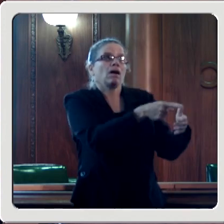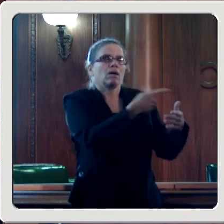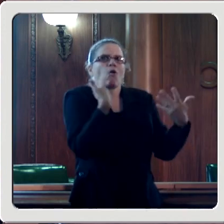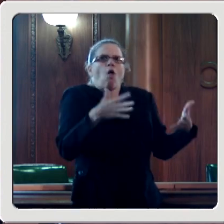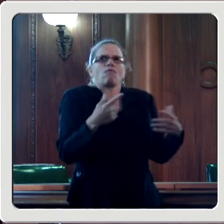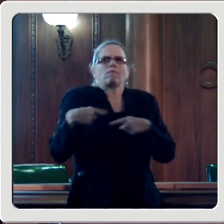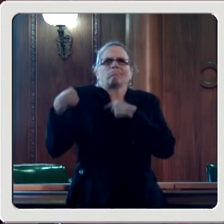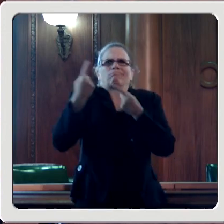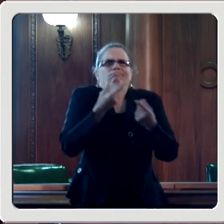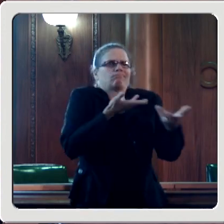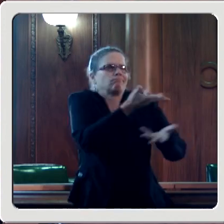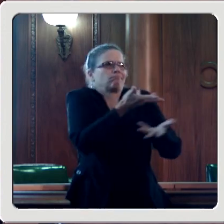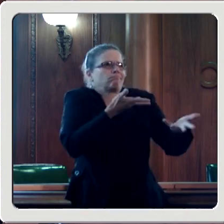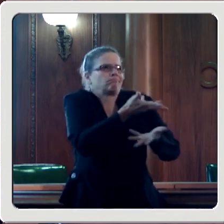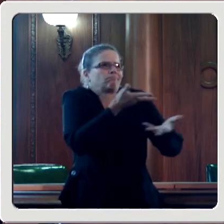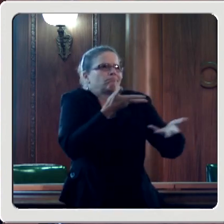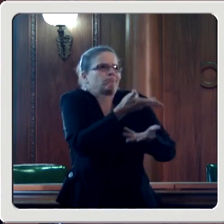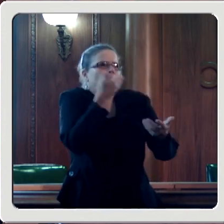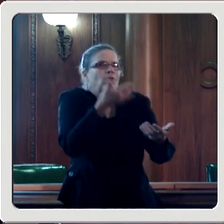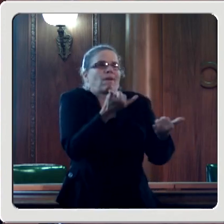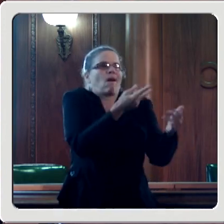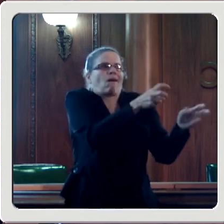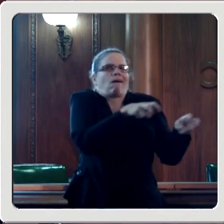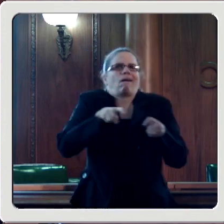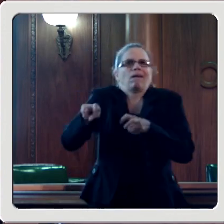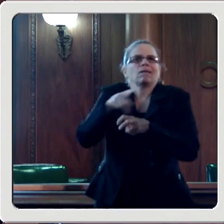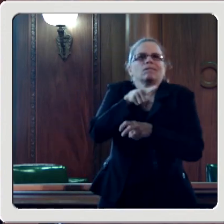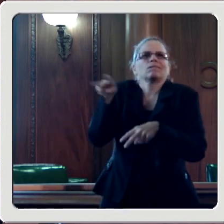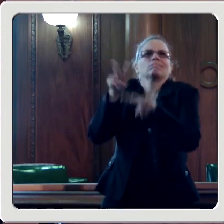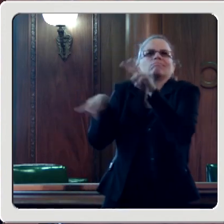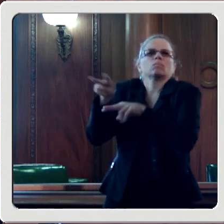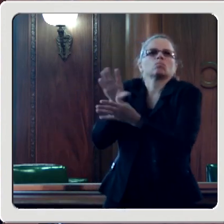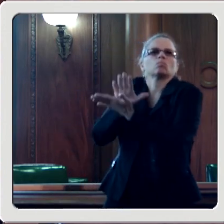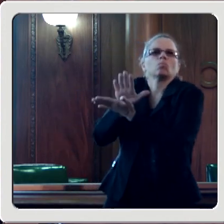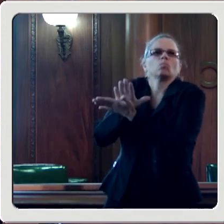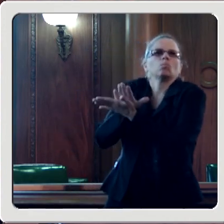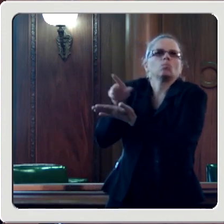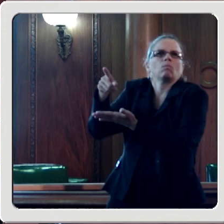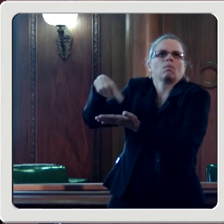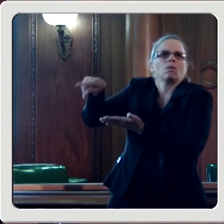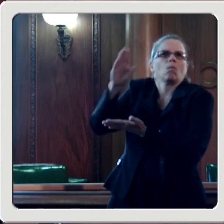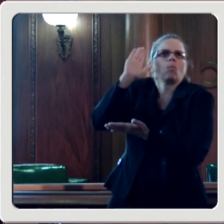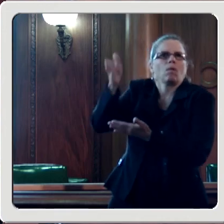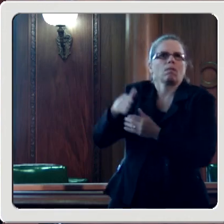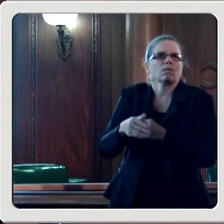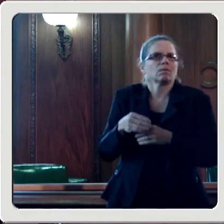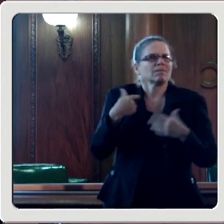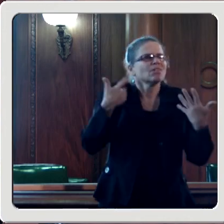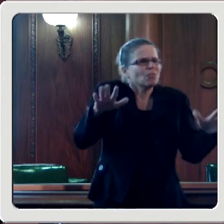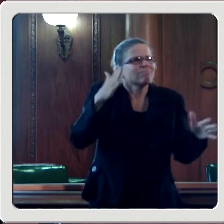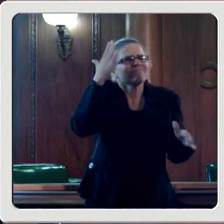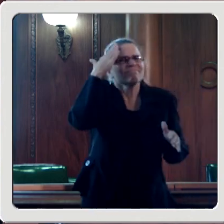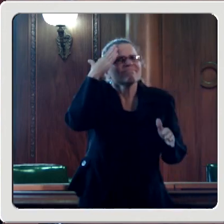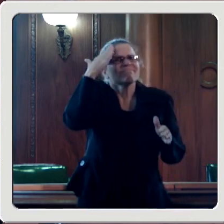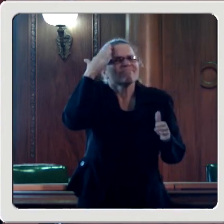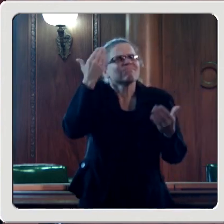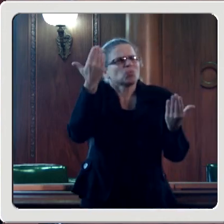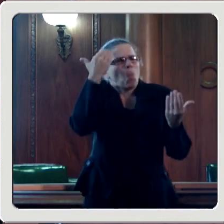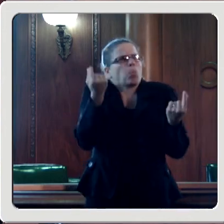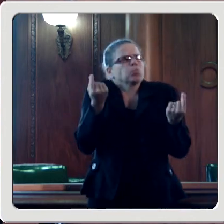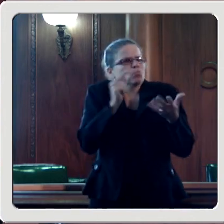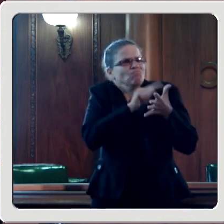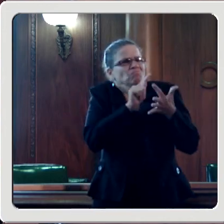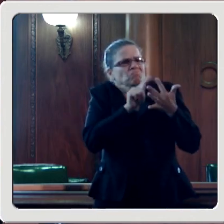of the curve and ahead of the state. So that's what we're doing. And Superintendent Warwick indicated this is a